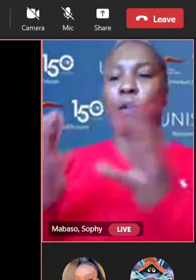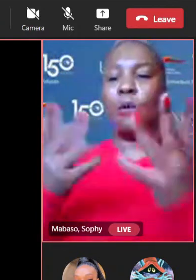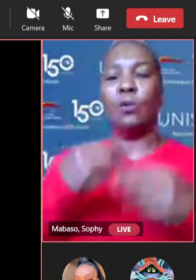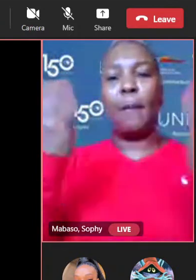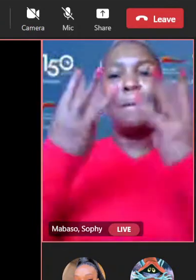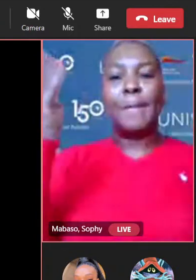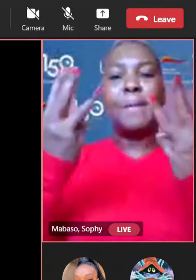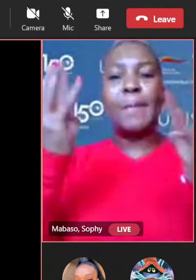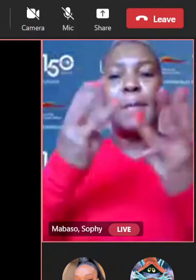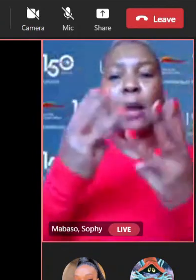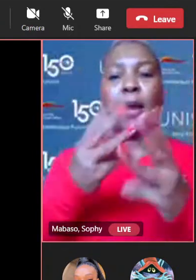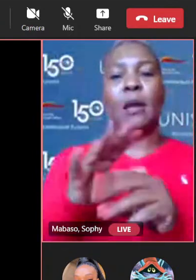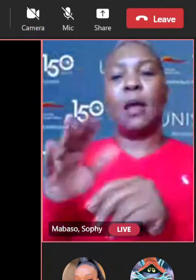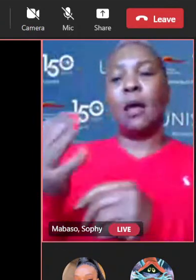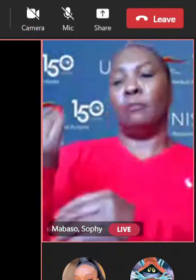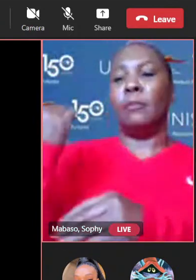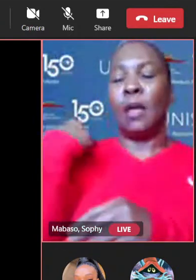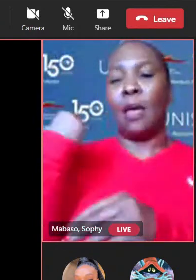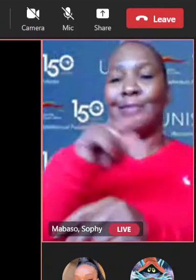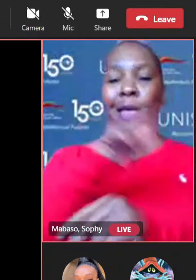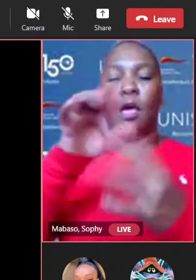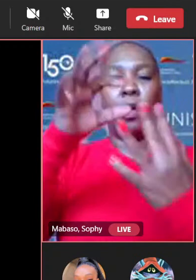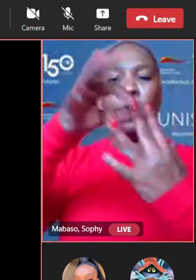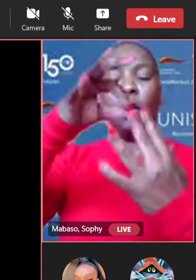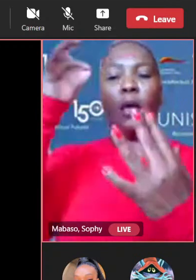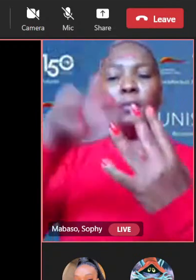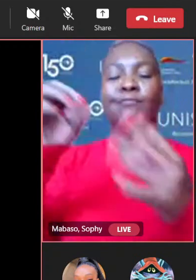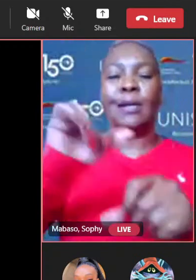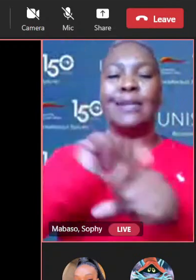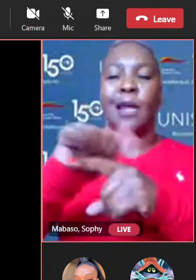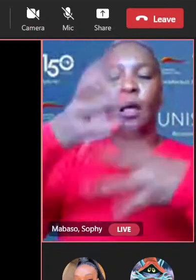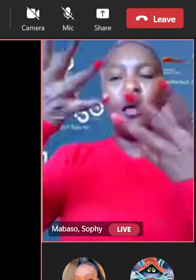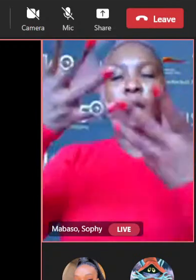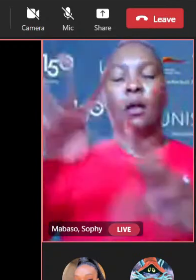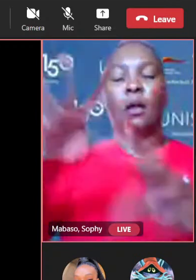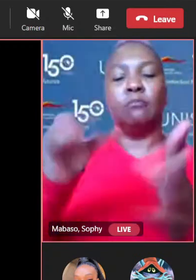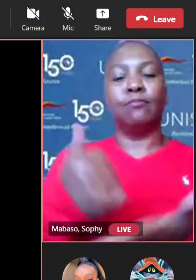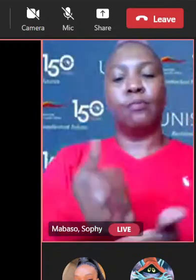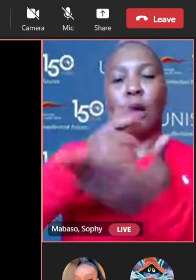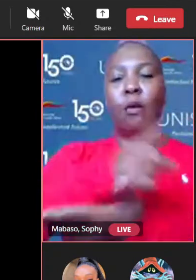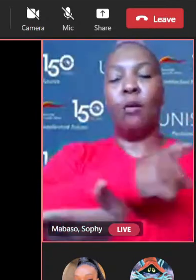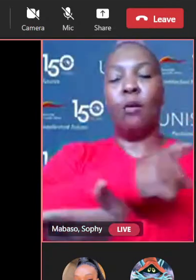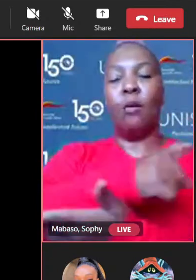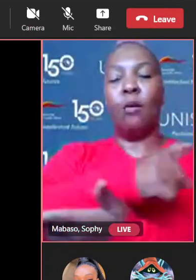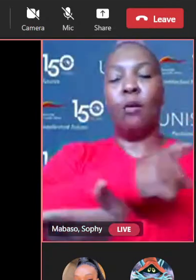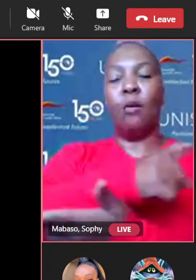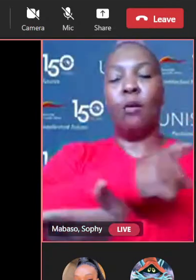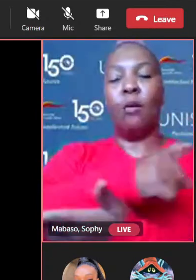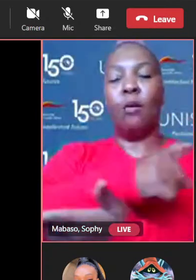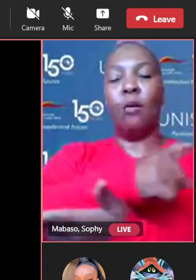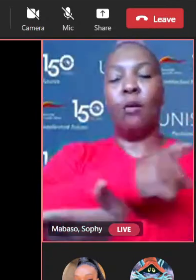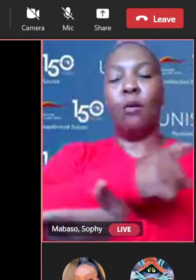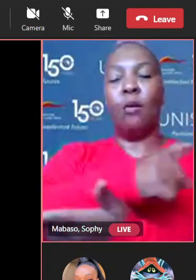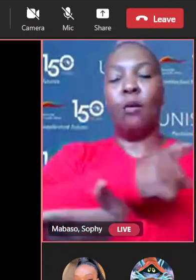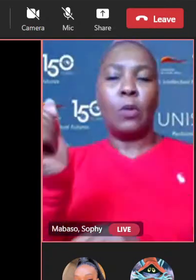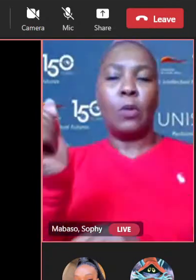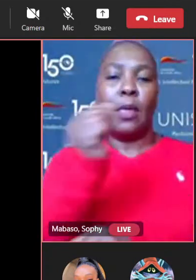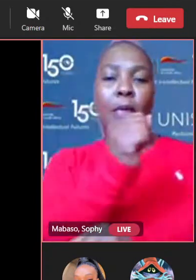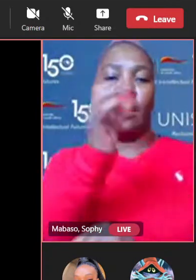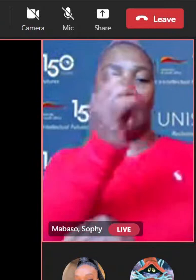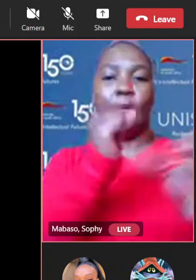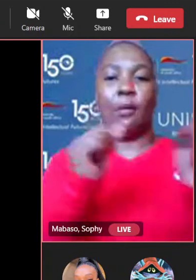are behind that option have been trained to assist you with the inquiry that you're coming through. So it's